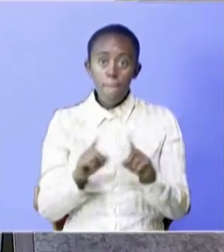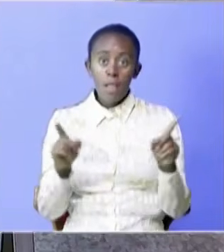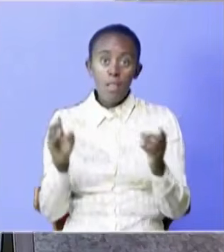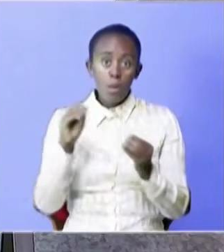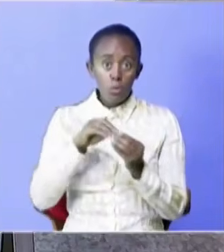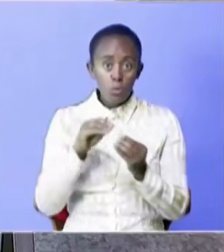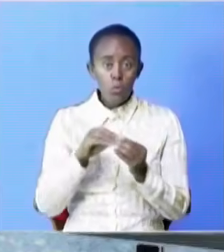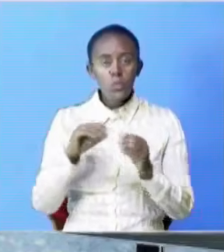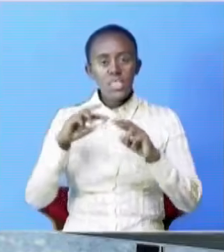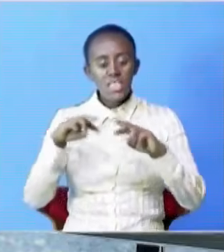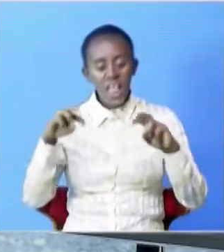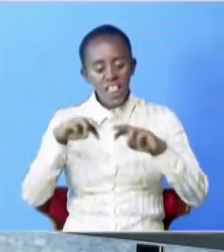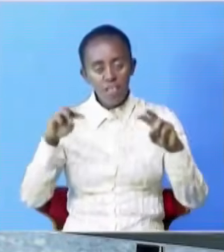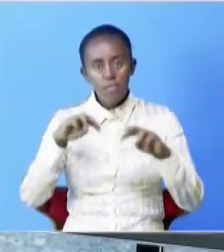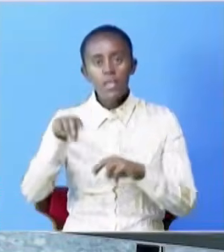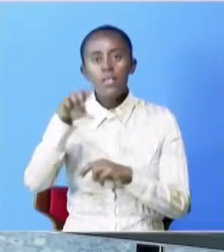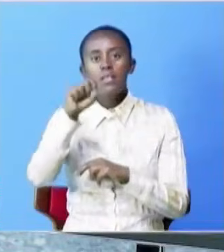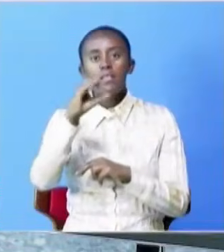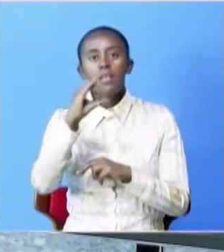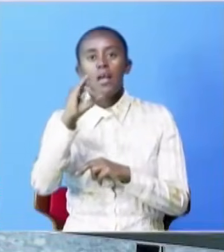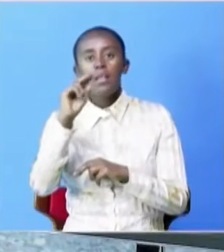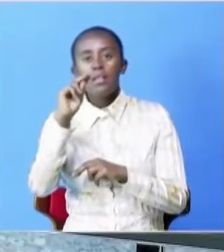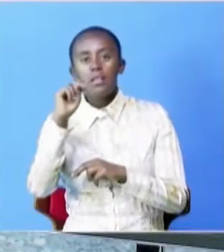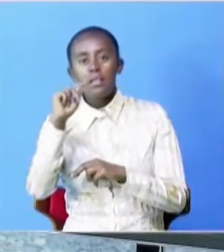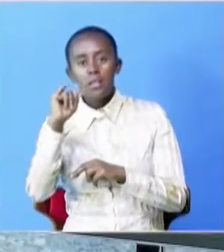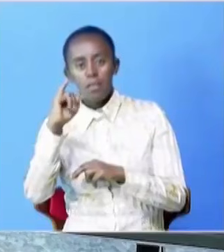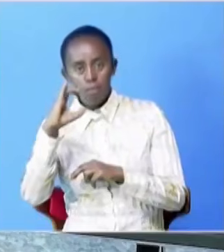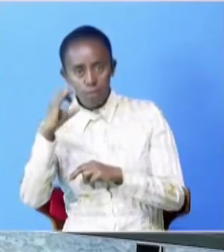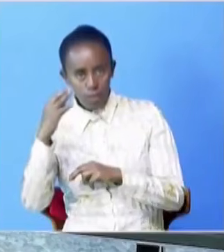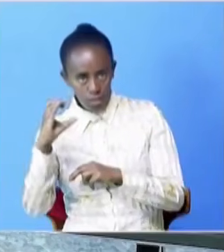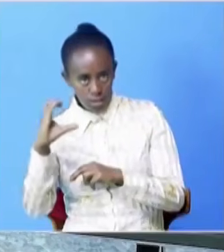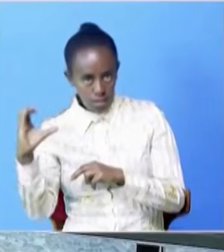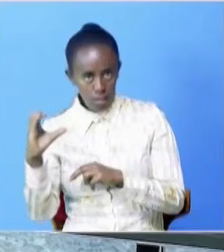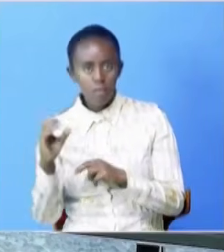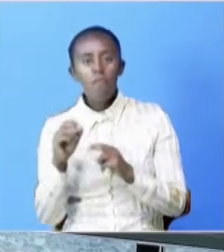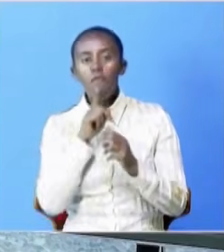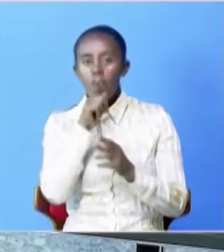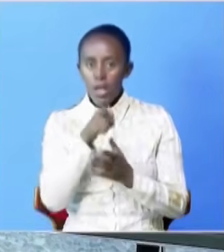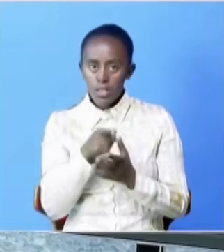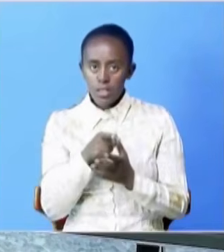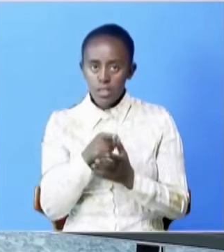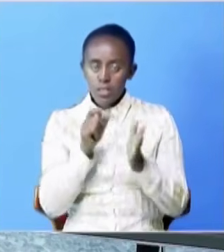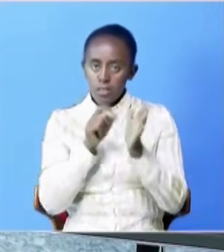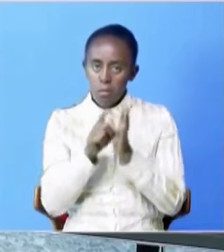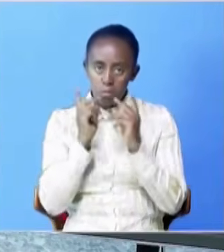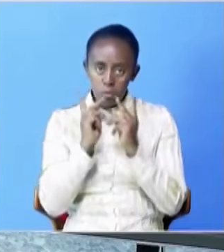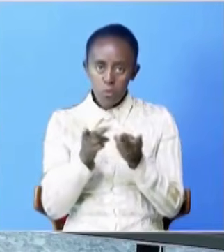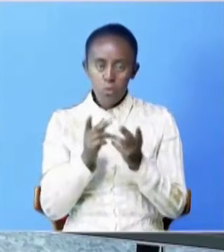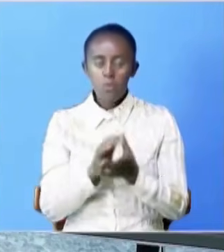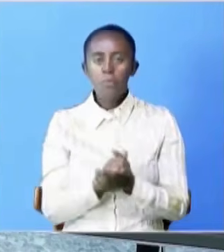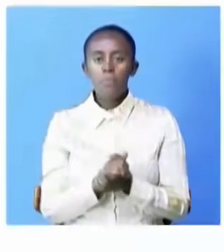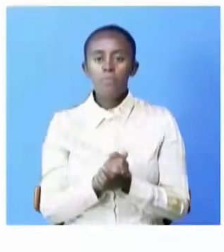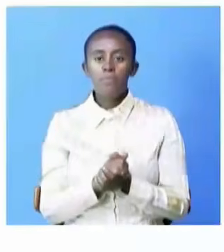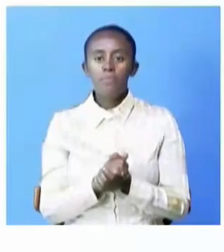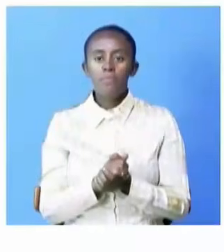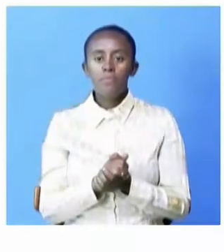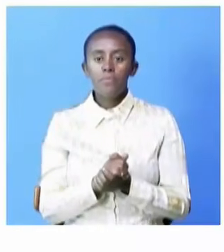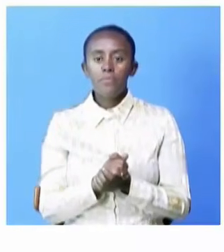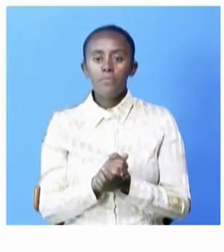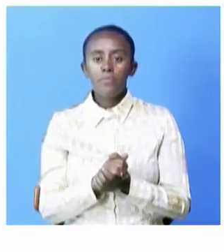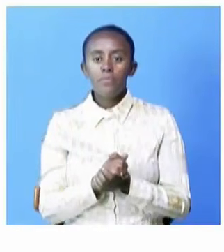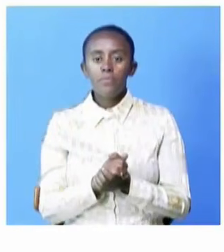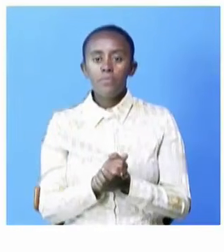also scientific facts. Okay, let's see a few examples and see how it goes. The first